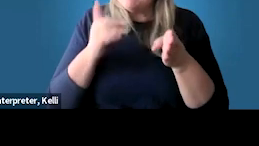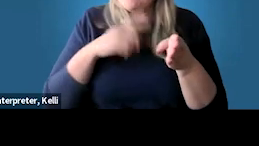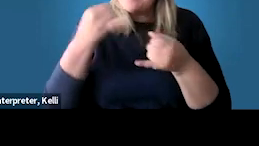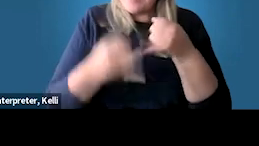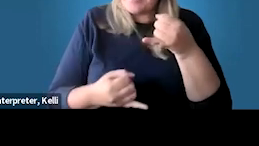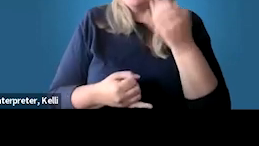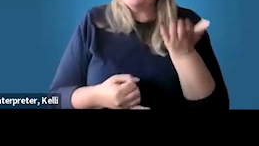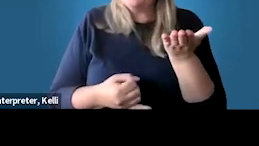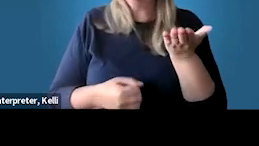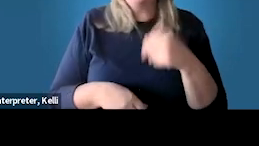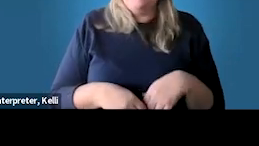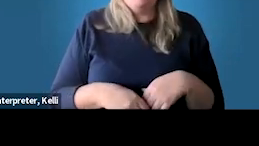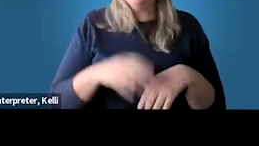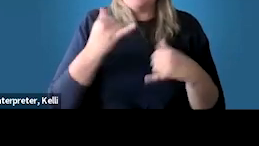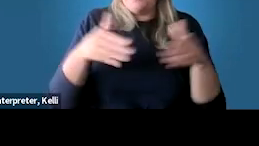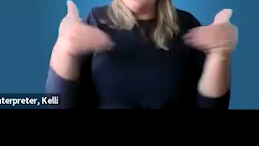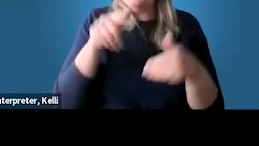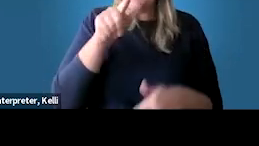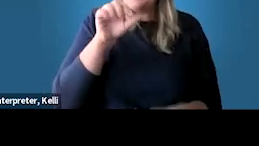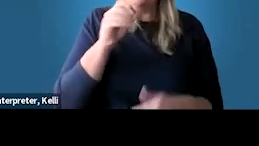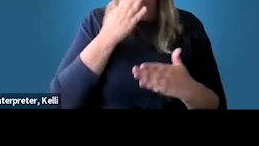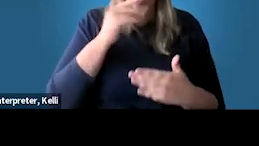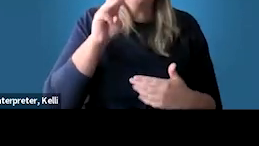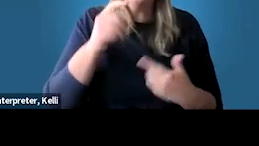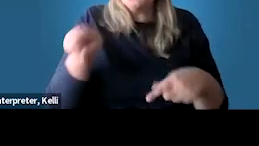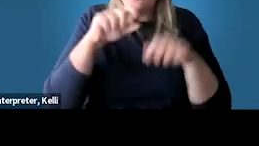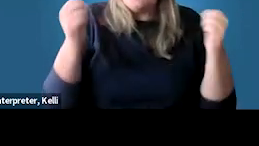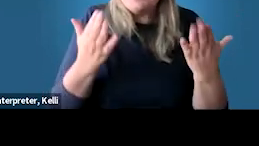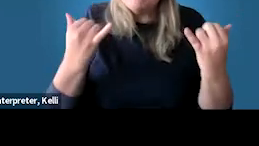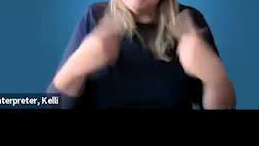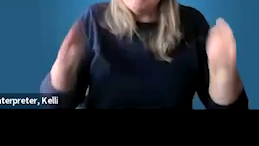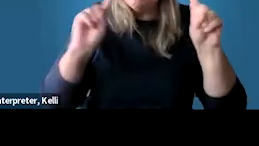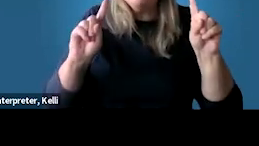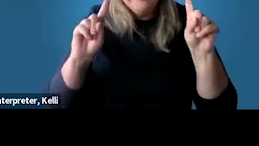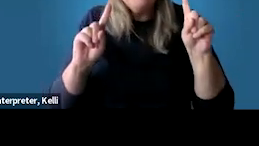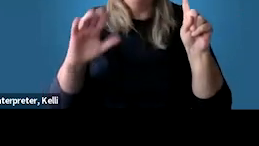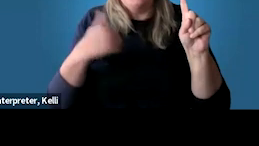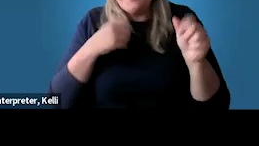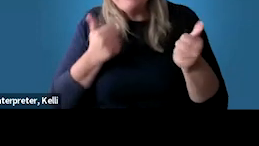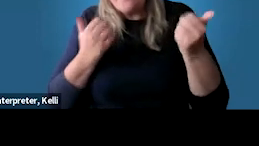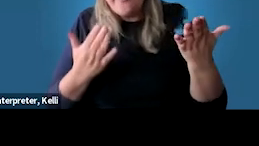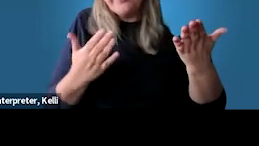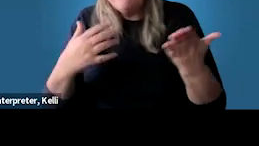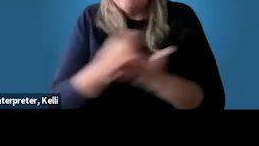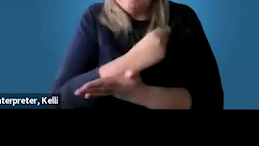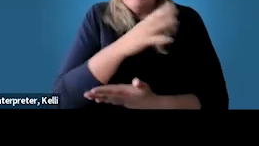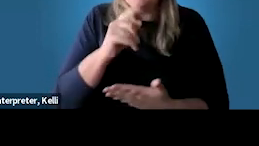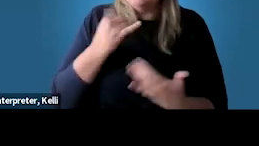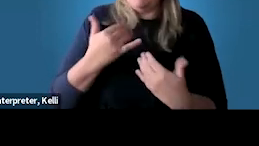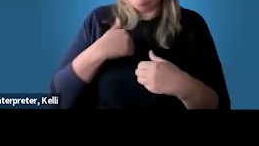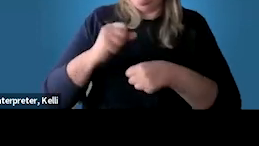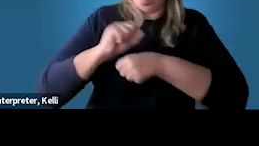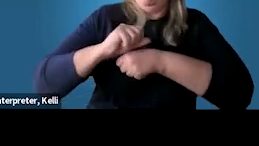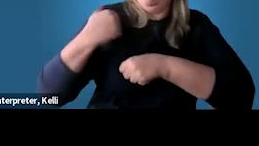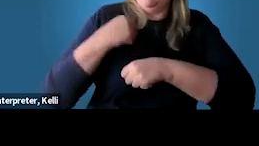last one is where I get to introduce Leo. Now, the good news is y'all are here, so chances are you kind of got the offer on hand, but I suppose maybe it's my job to explain,